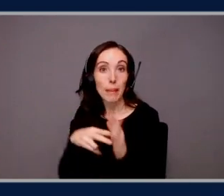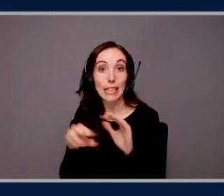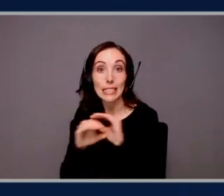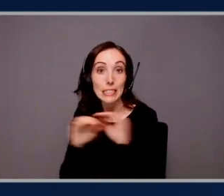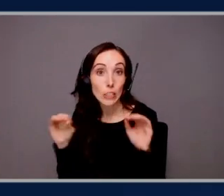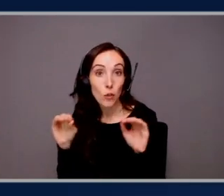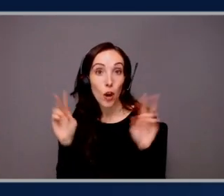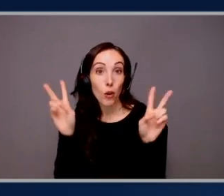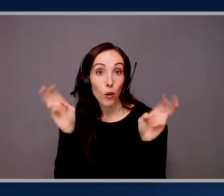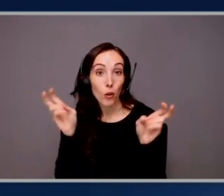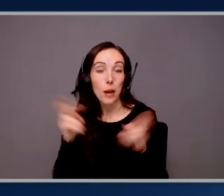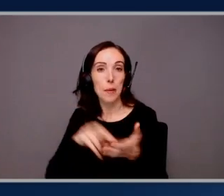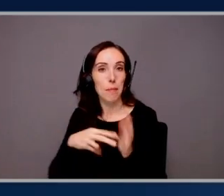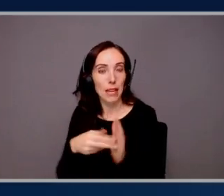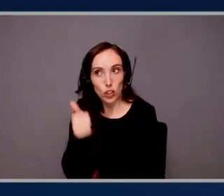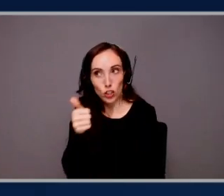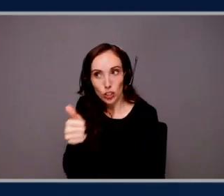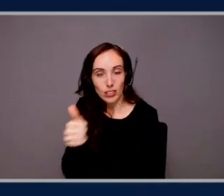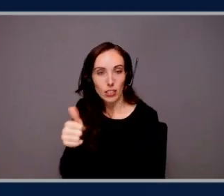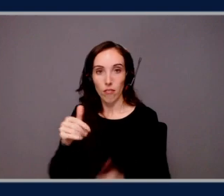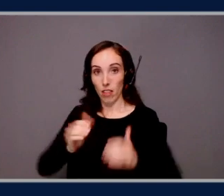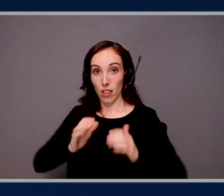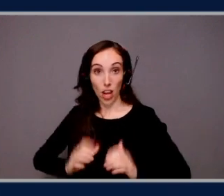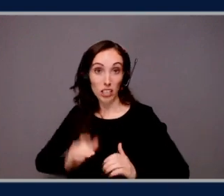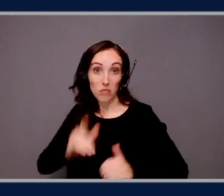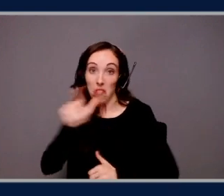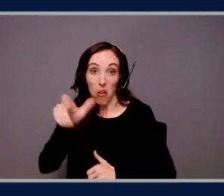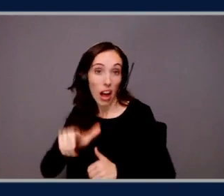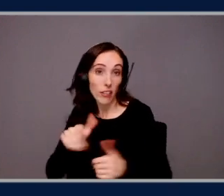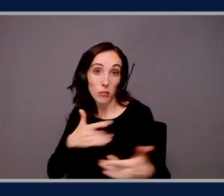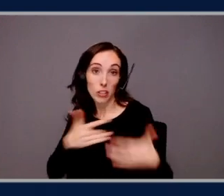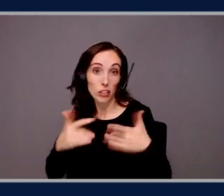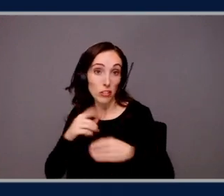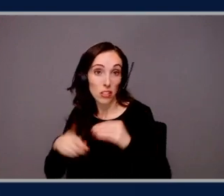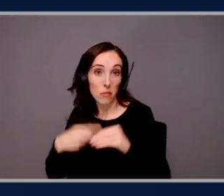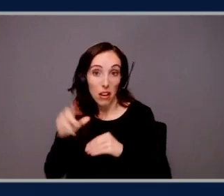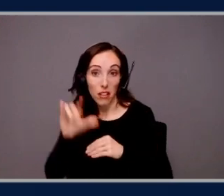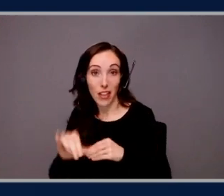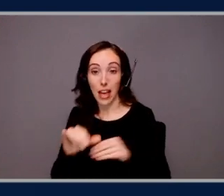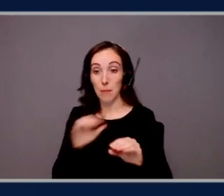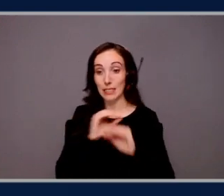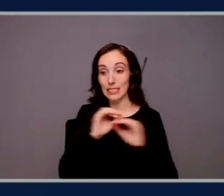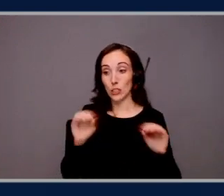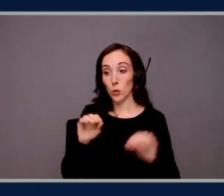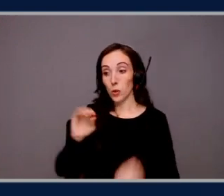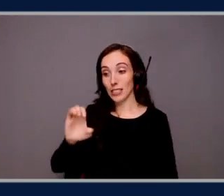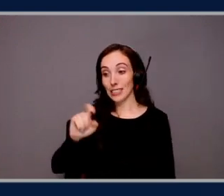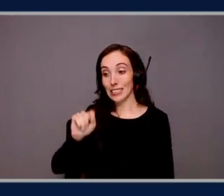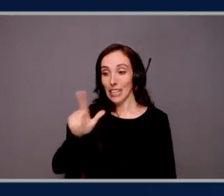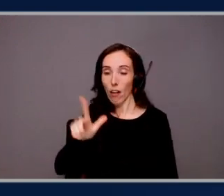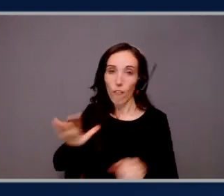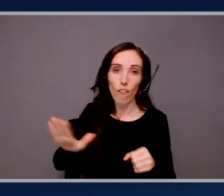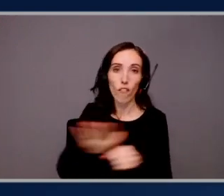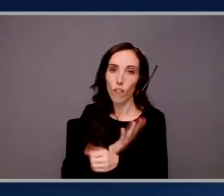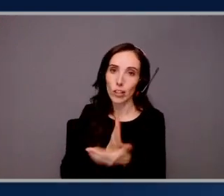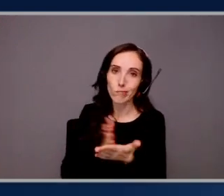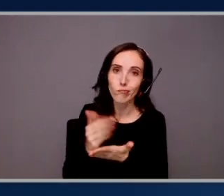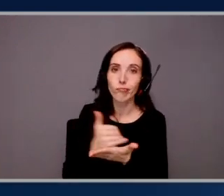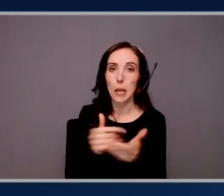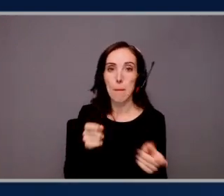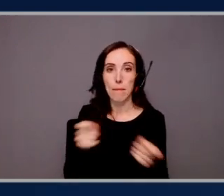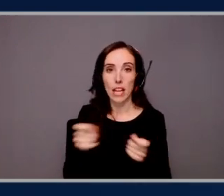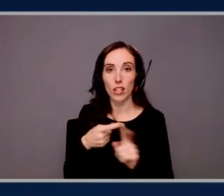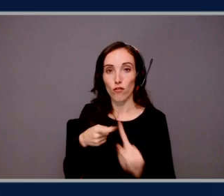it. You, the customer, don't have to worry about it. We'll take care for you because Zero-ETL is fully managed by AWS. So you just say, where's